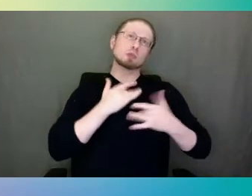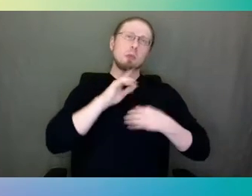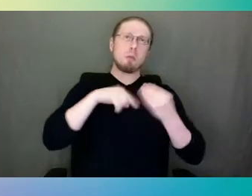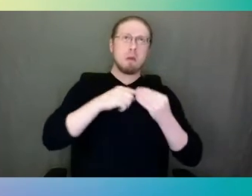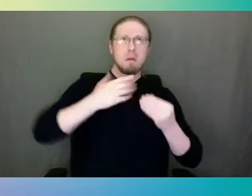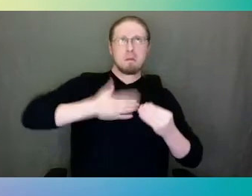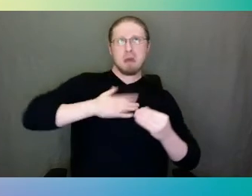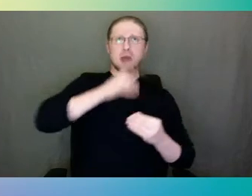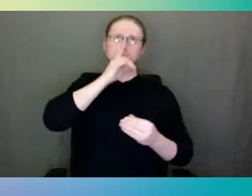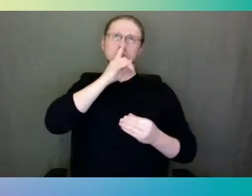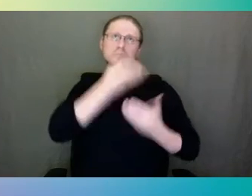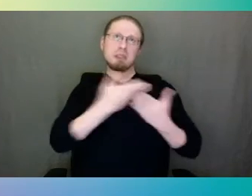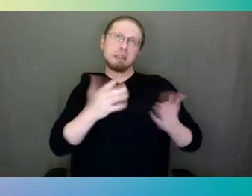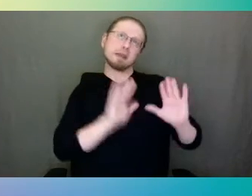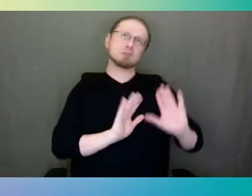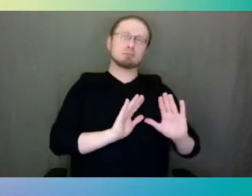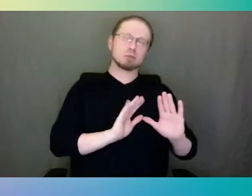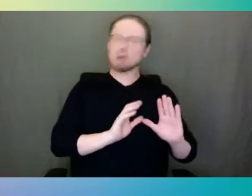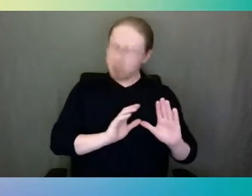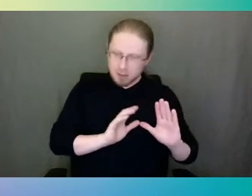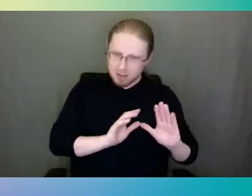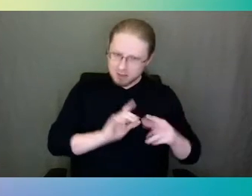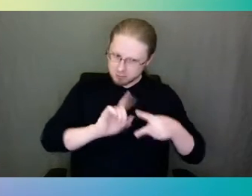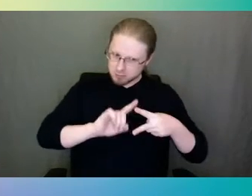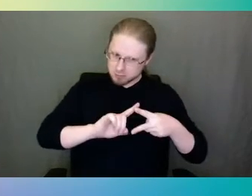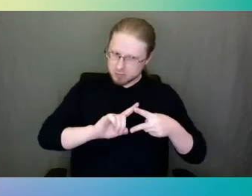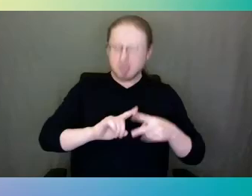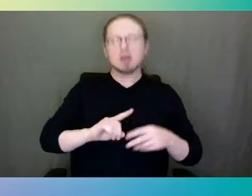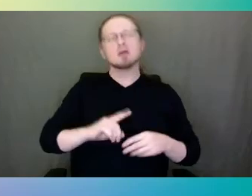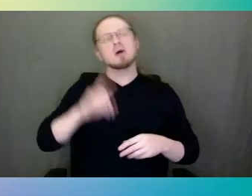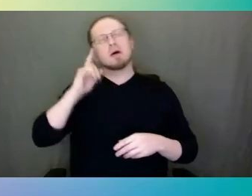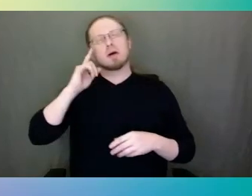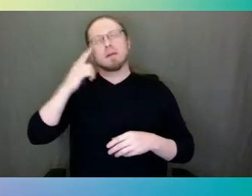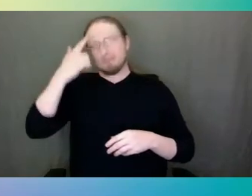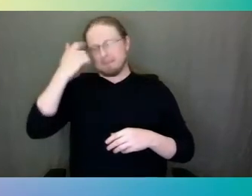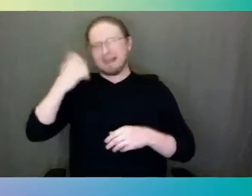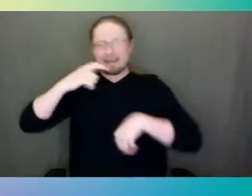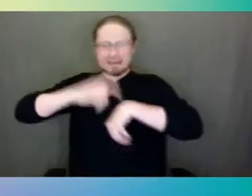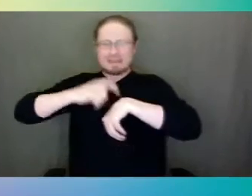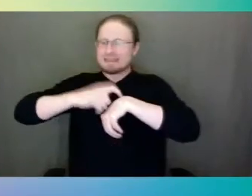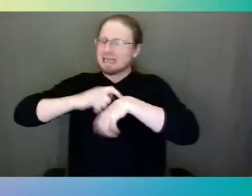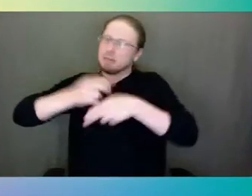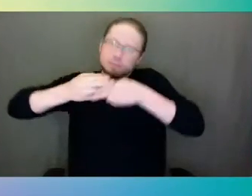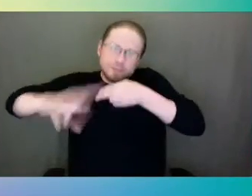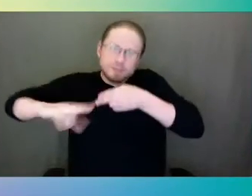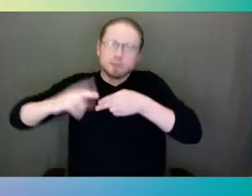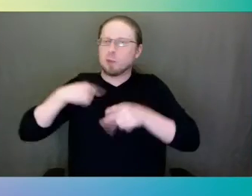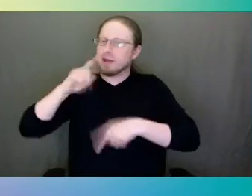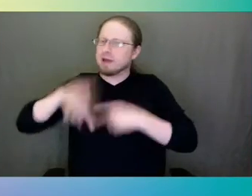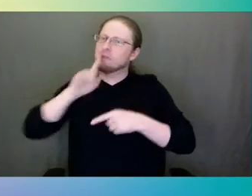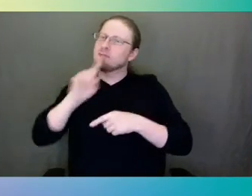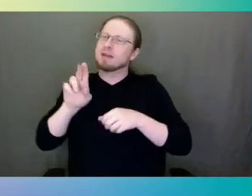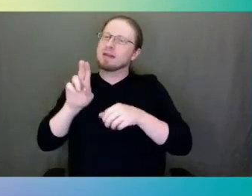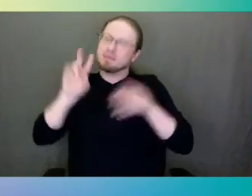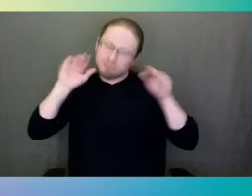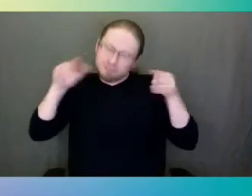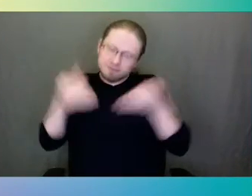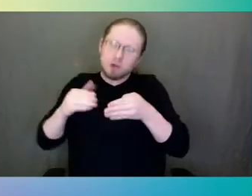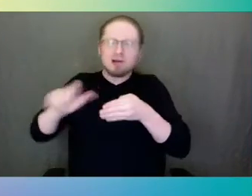at some other, for the sake of time, we can't really look at other usages of malakoi, but what I want to